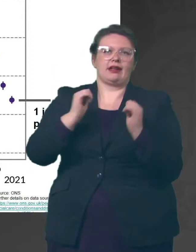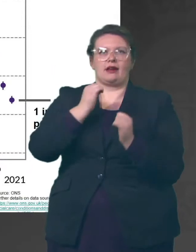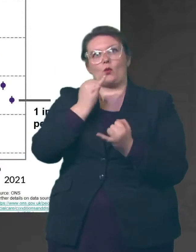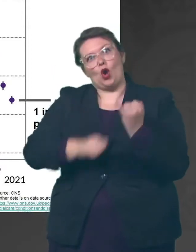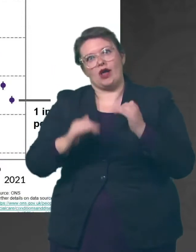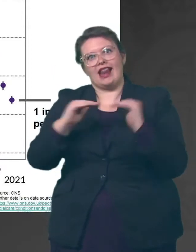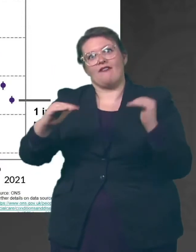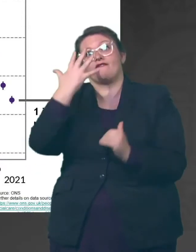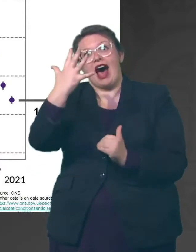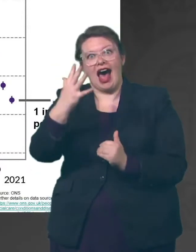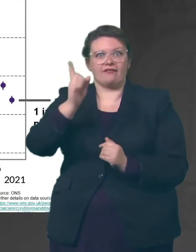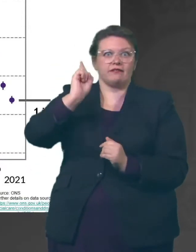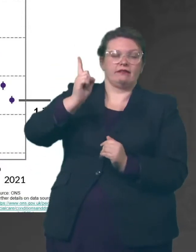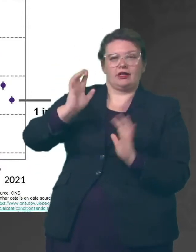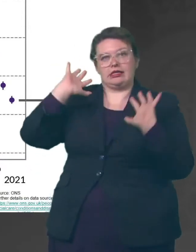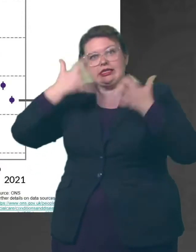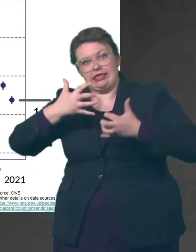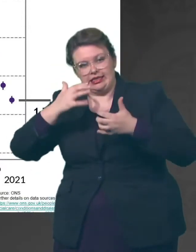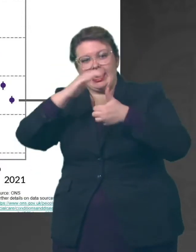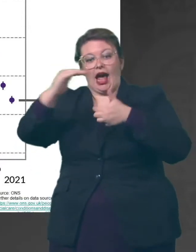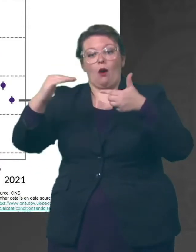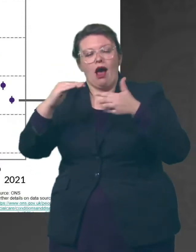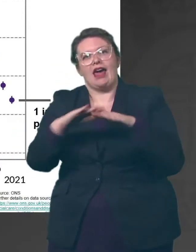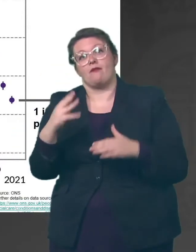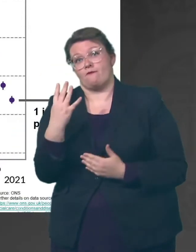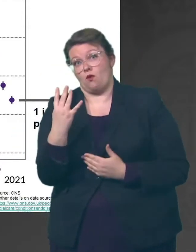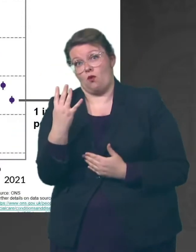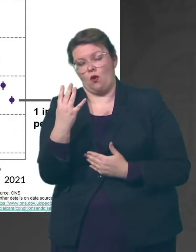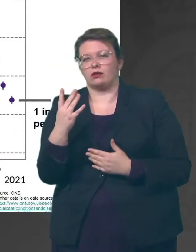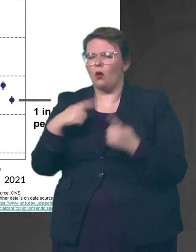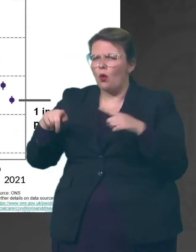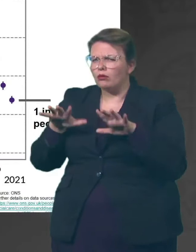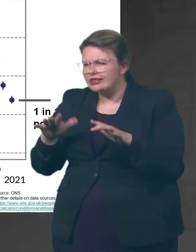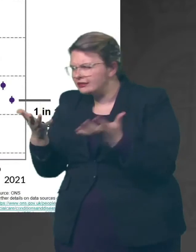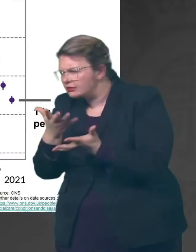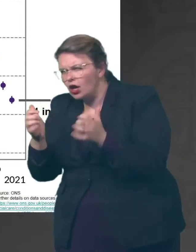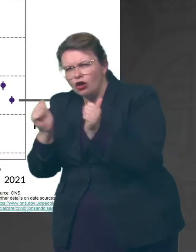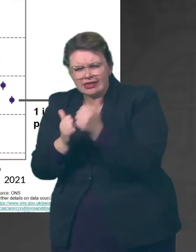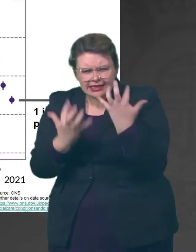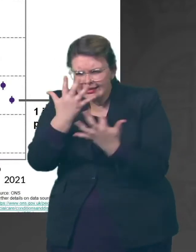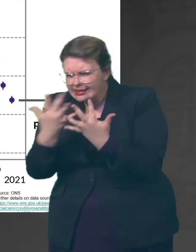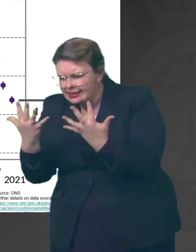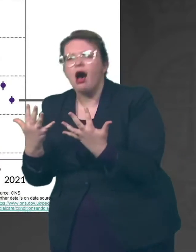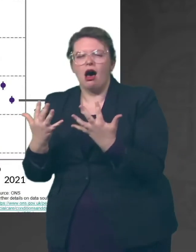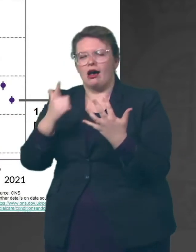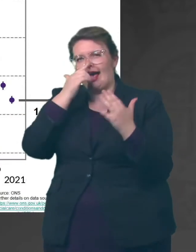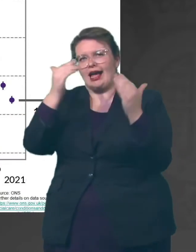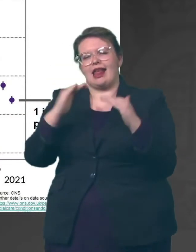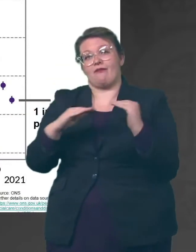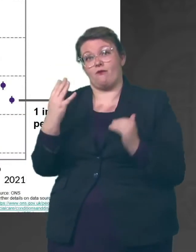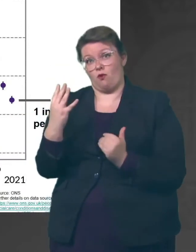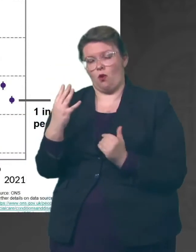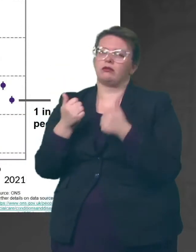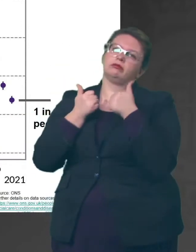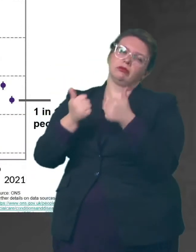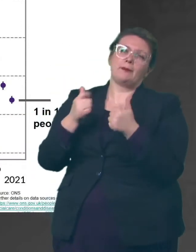still means that there is significant pressure on the NHS. The number of cases is